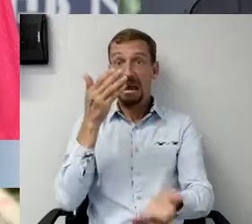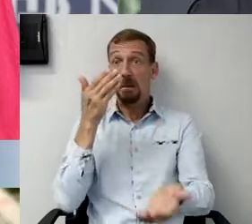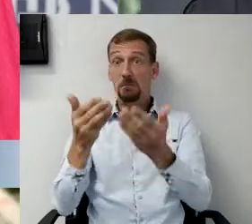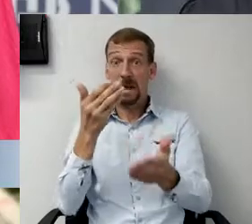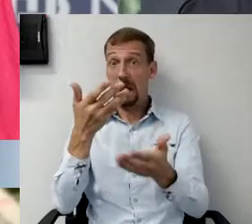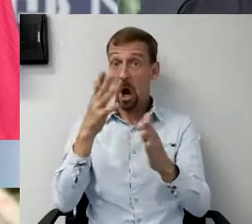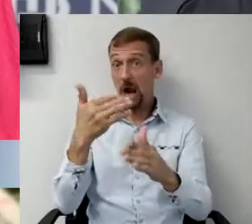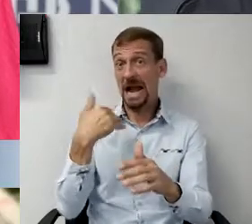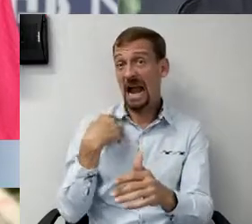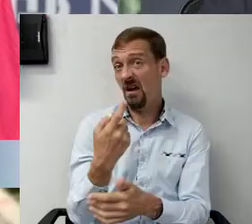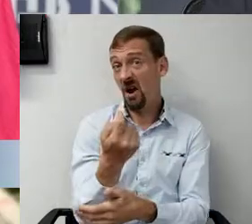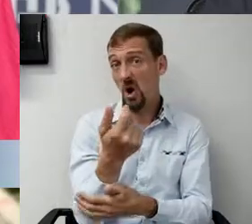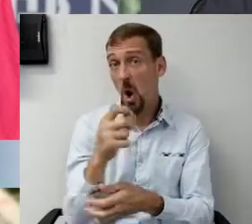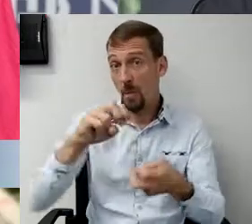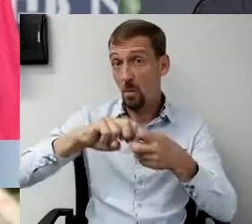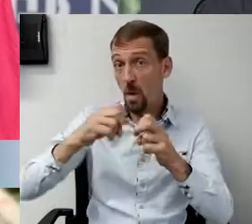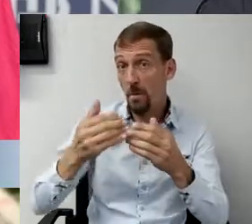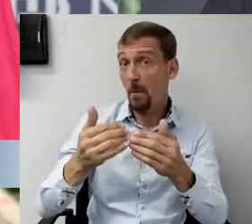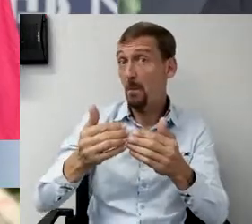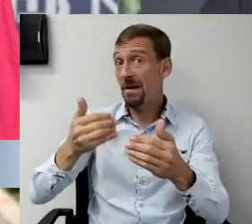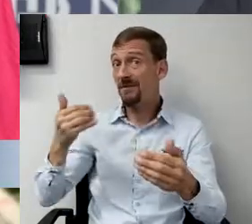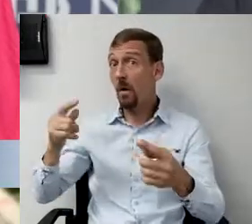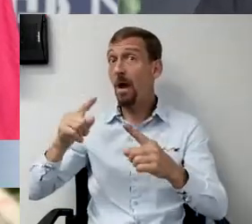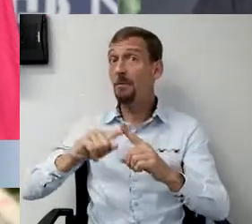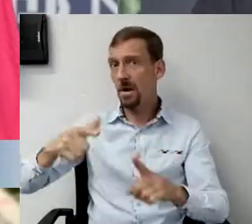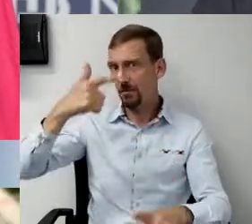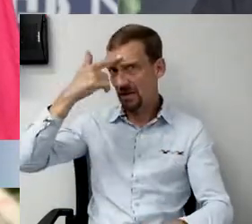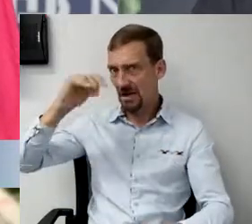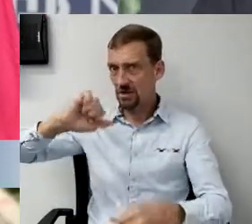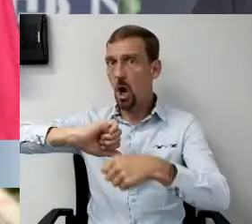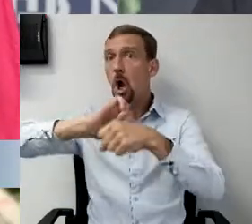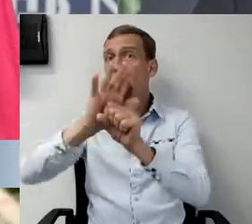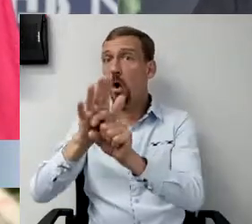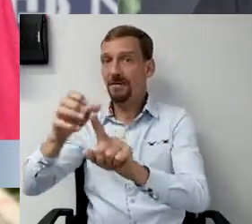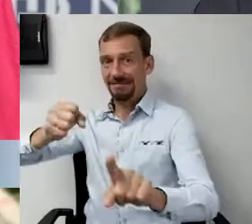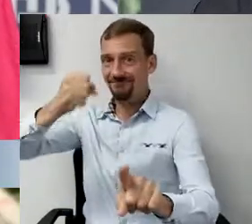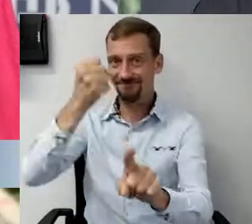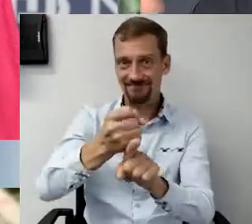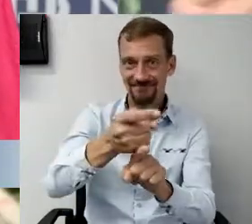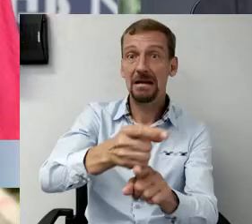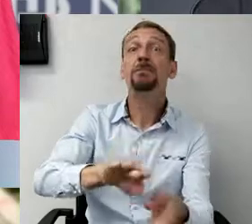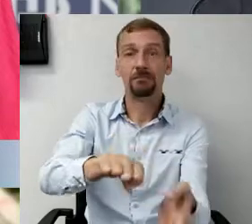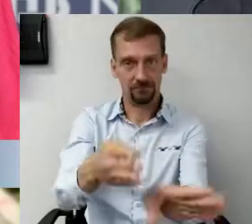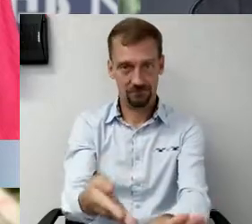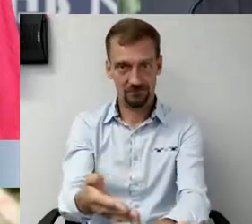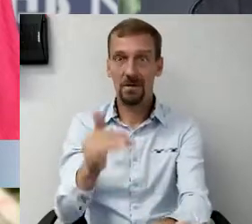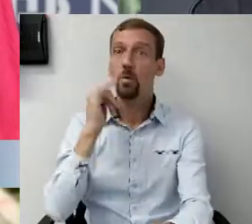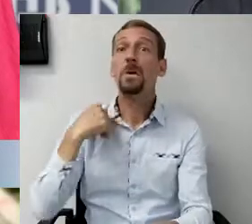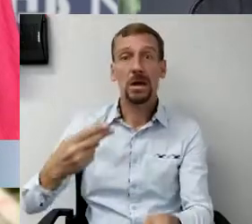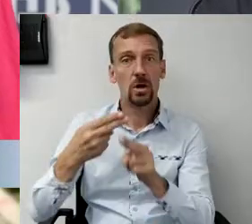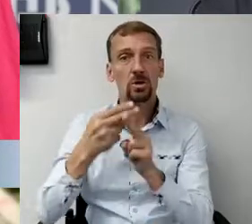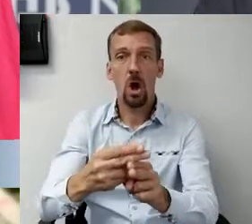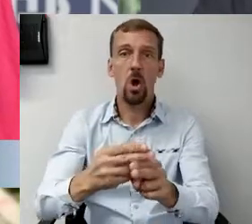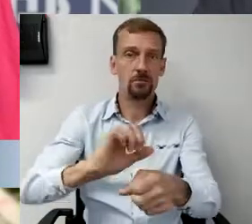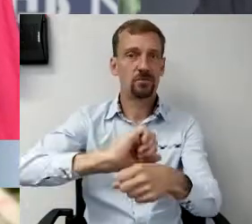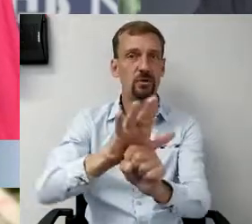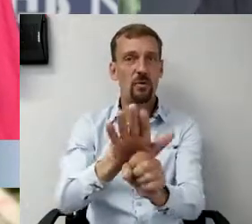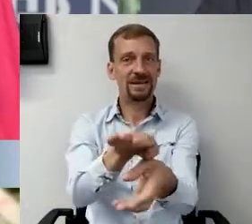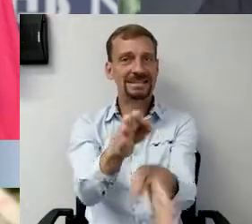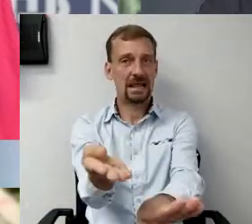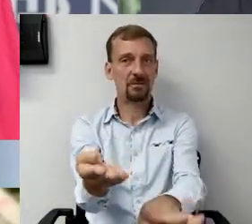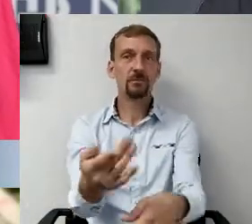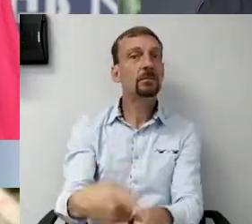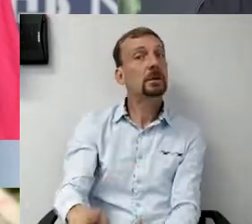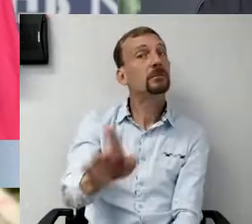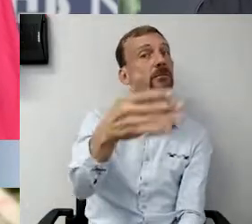chronic conditions, but we would call that a COVID death. Now, if somebody was in a traumatic, automobile accident and